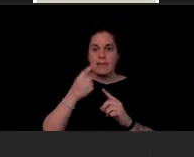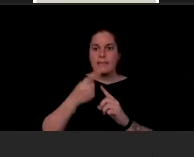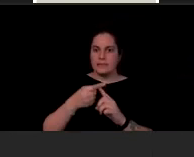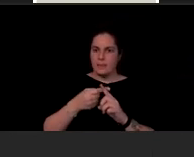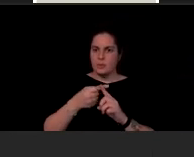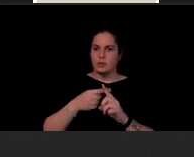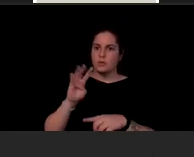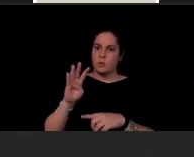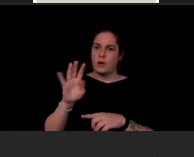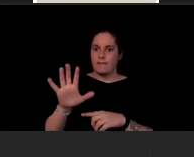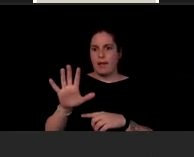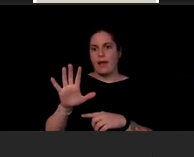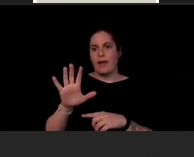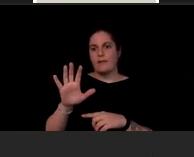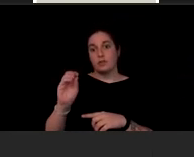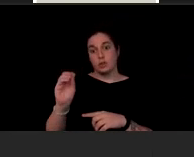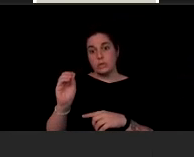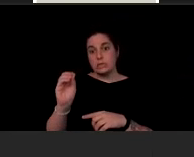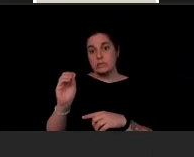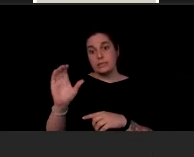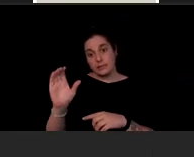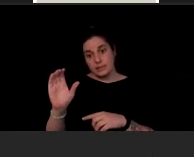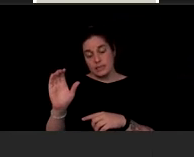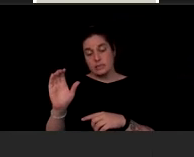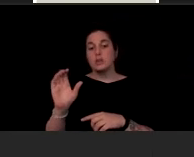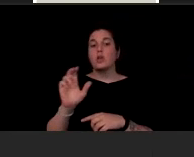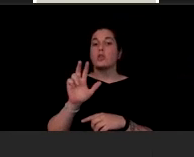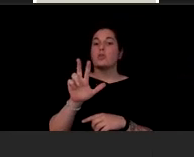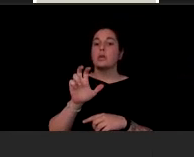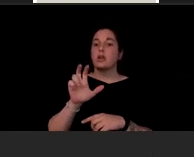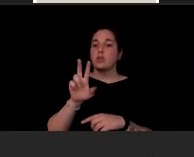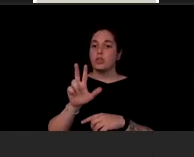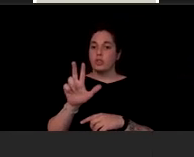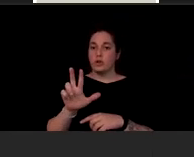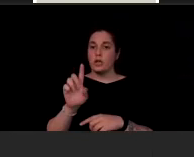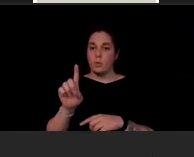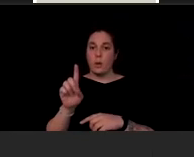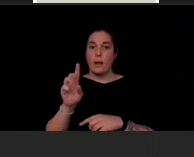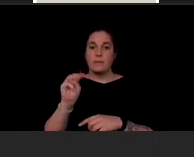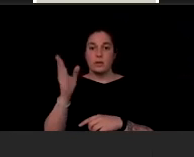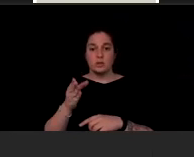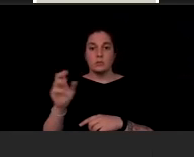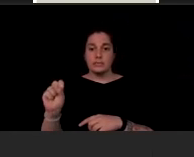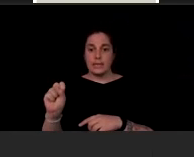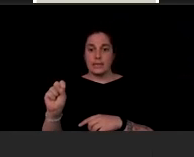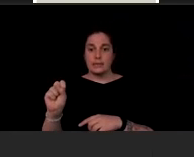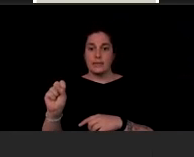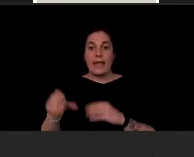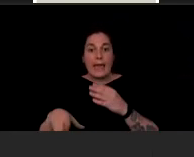45 degrees Celsius. Well, I take the 331 meters per second and I add to